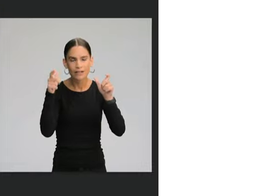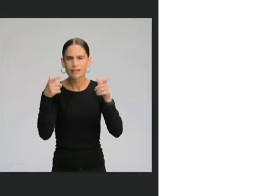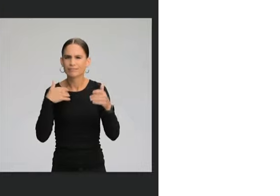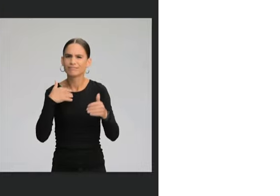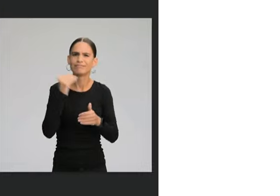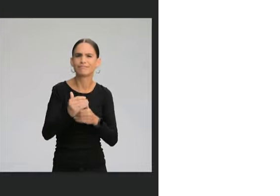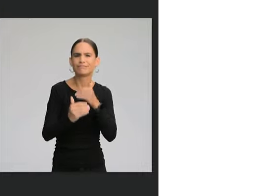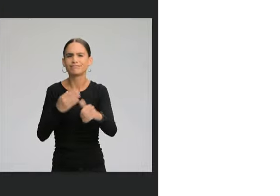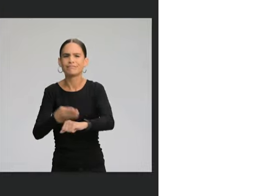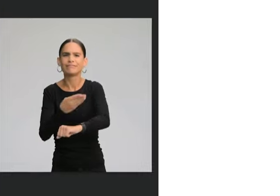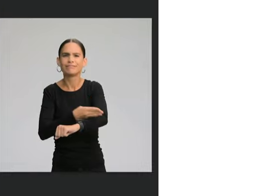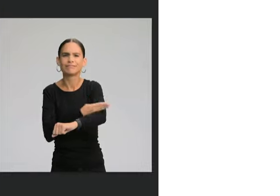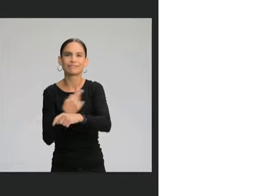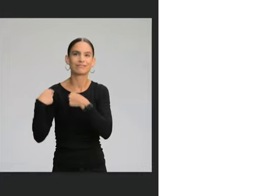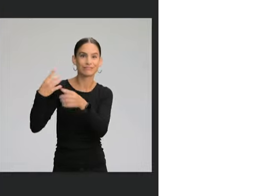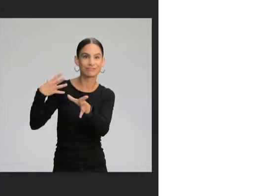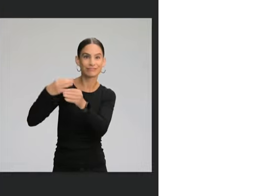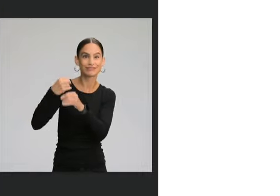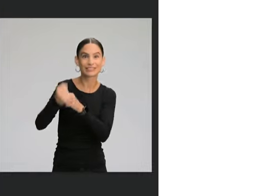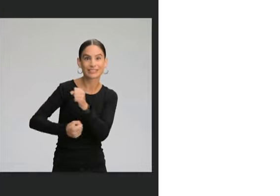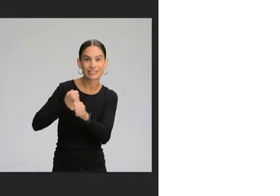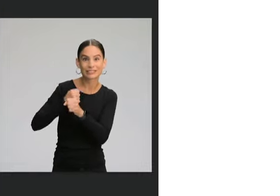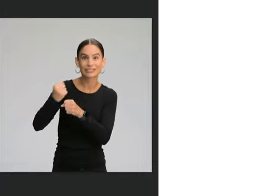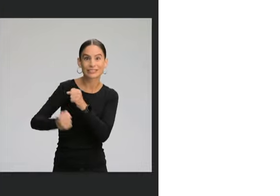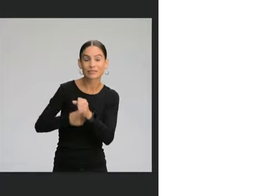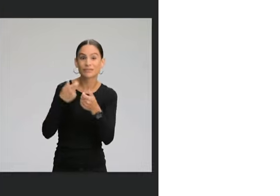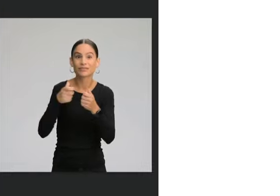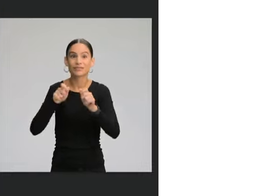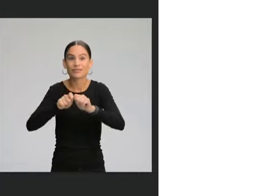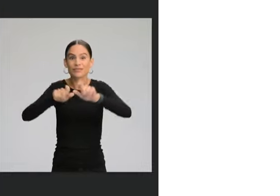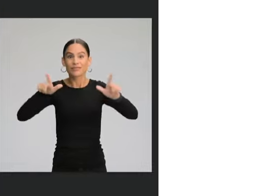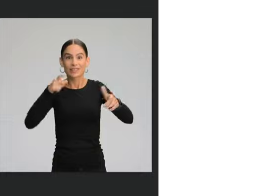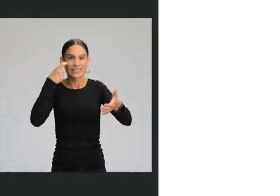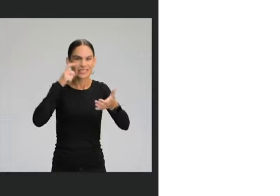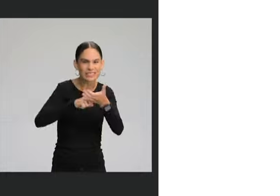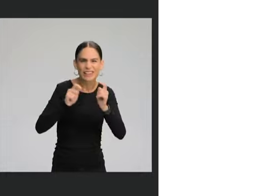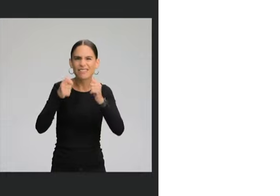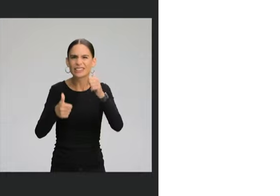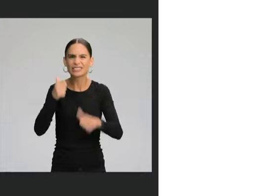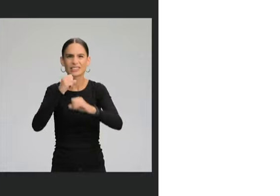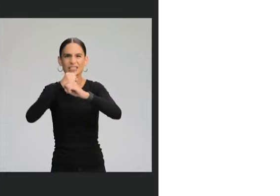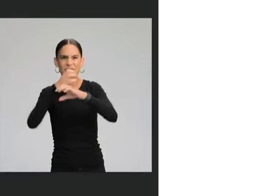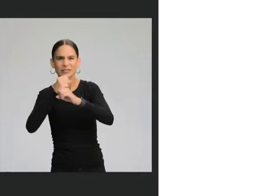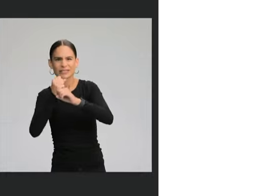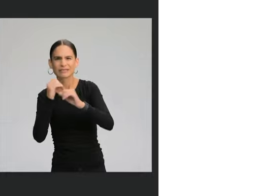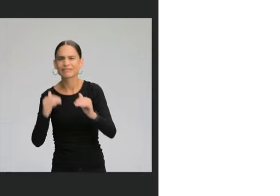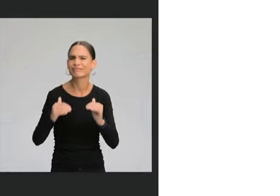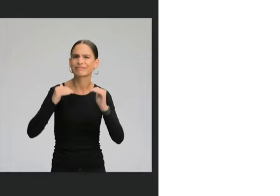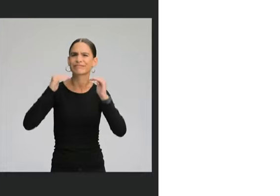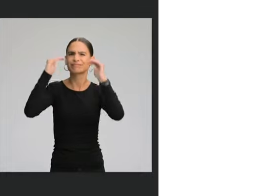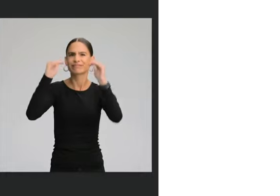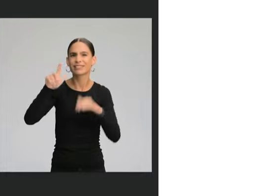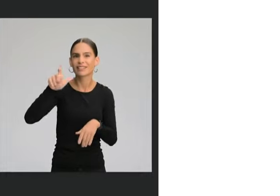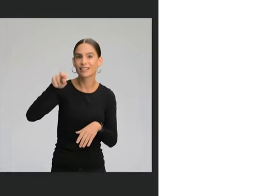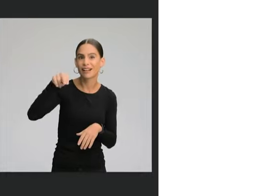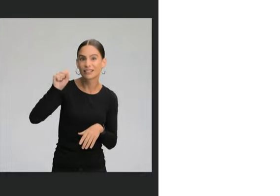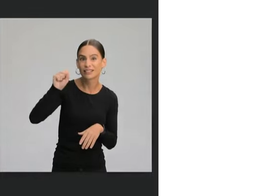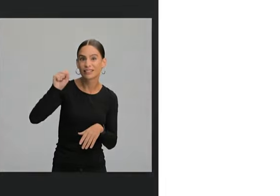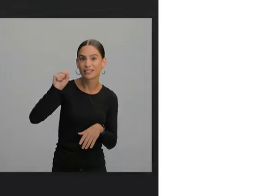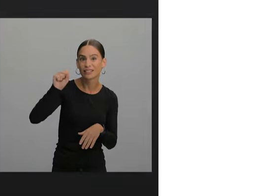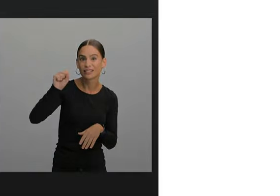over the years, with increasingly larger sensors and faster apertures. True. More advanced lenses. True. All paired